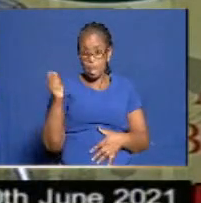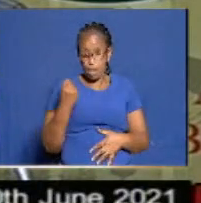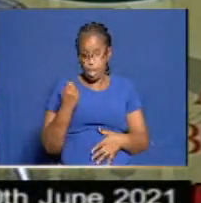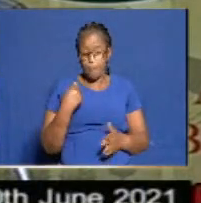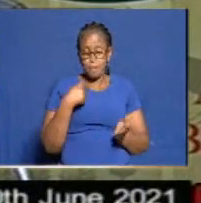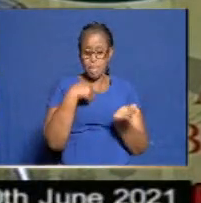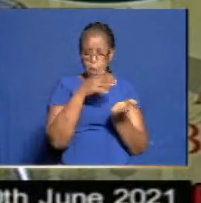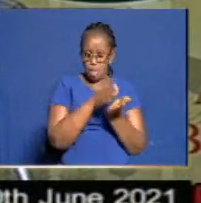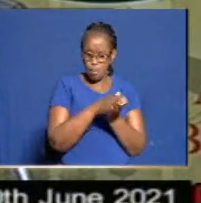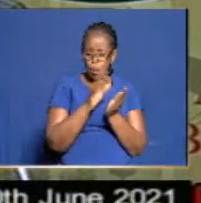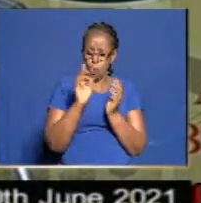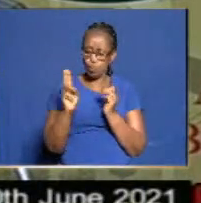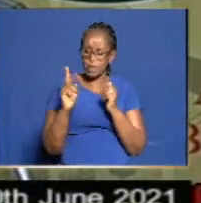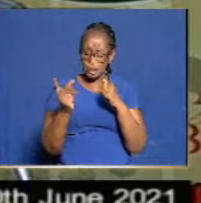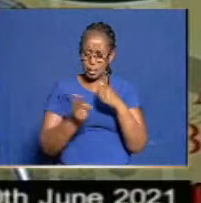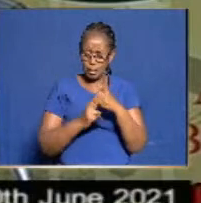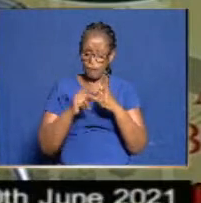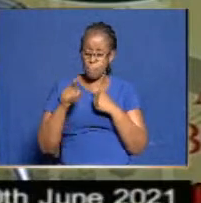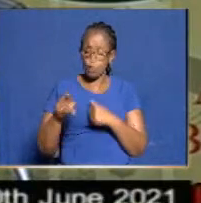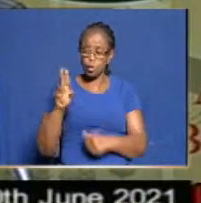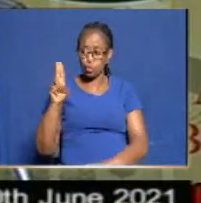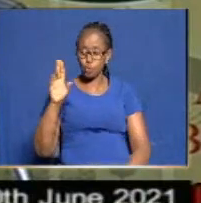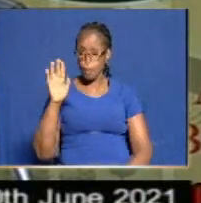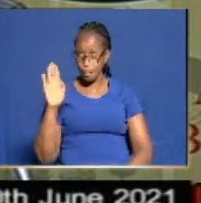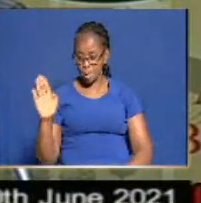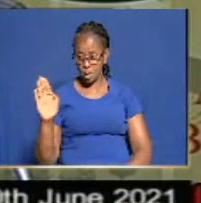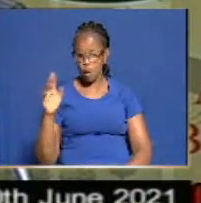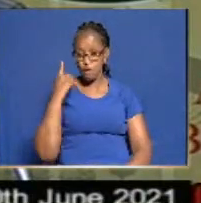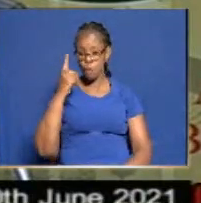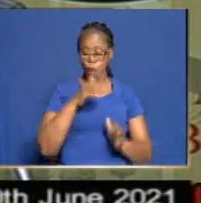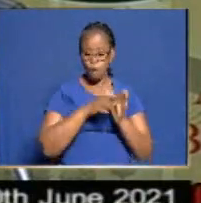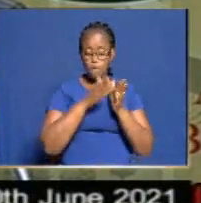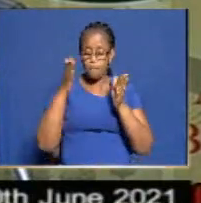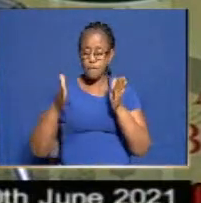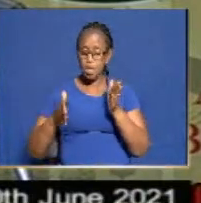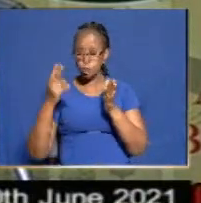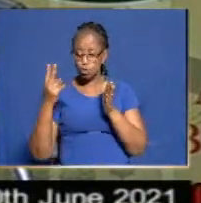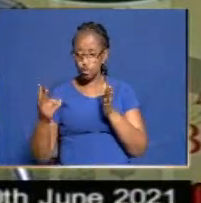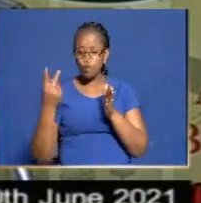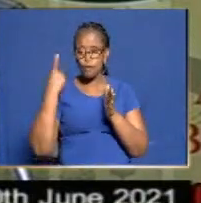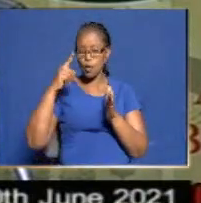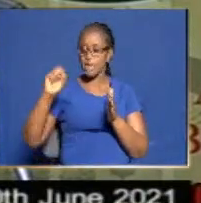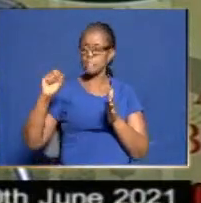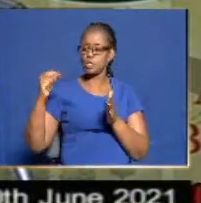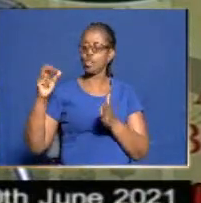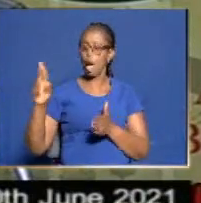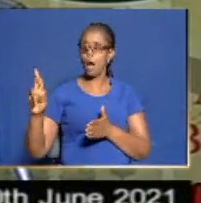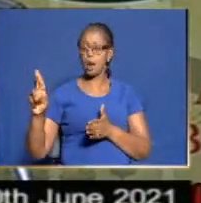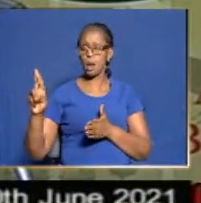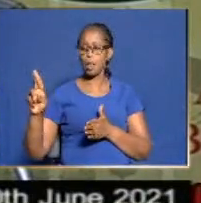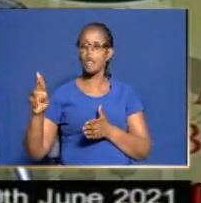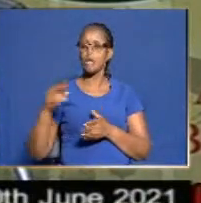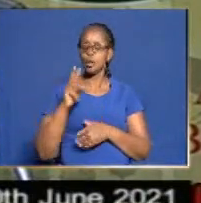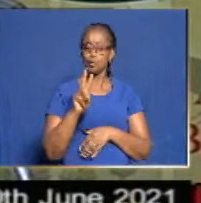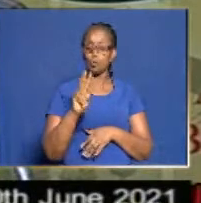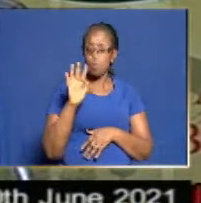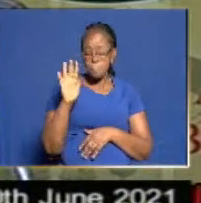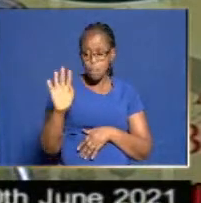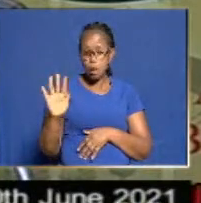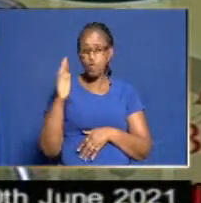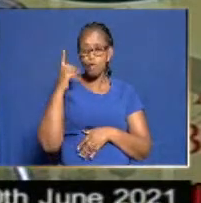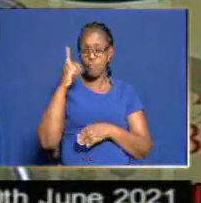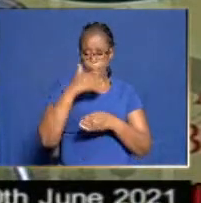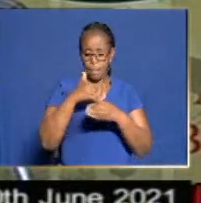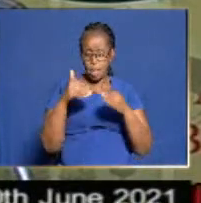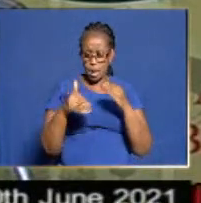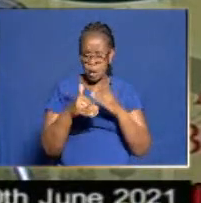aside Kenya shilling 27.2 billion for phase two of the standard gauge railway, Kenya shilling 2 billion for construction